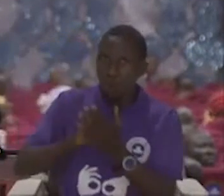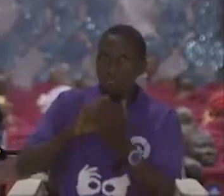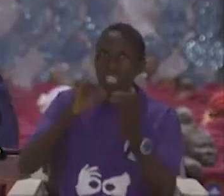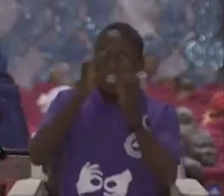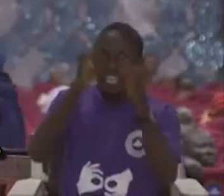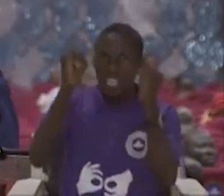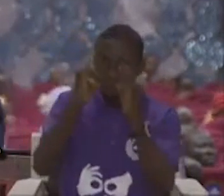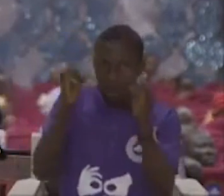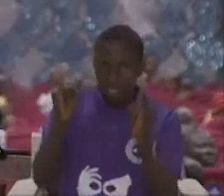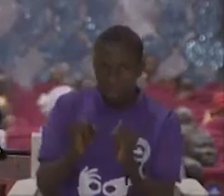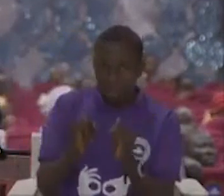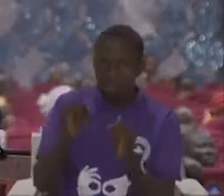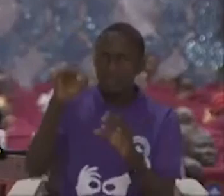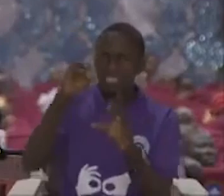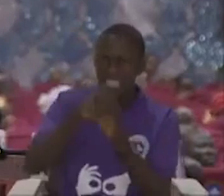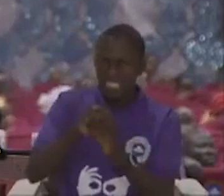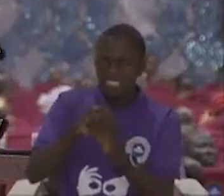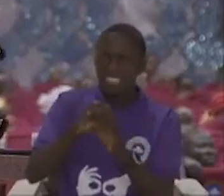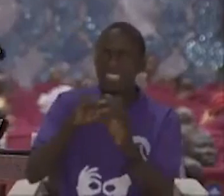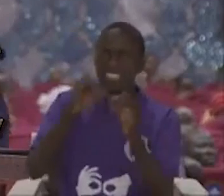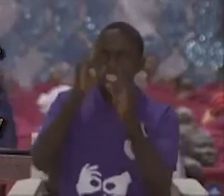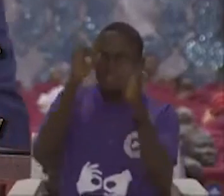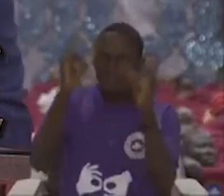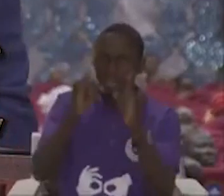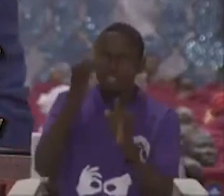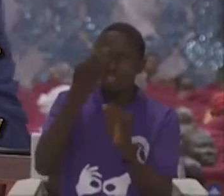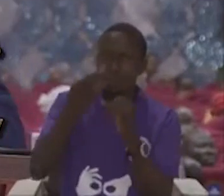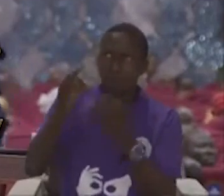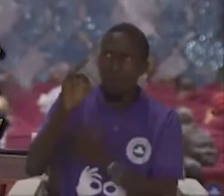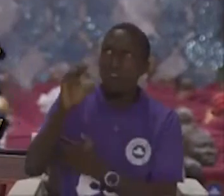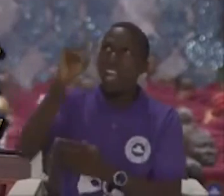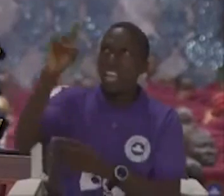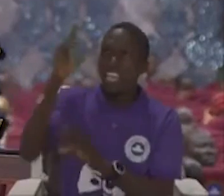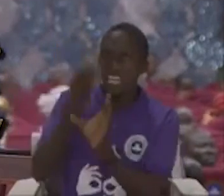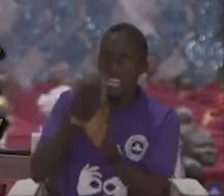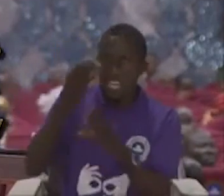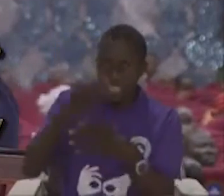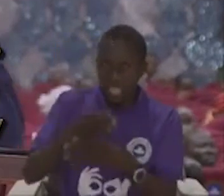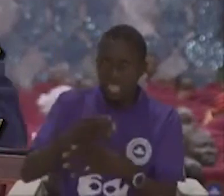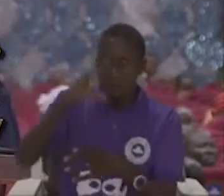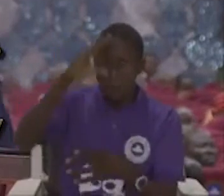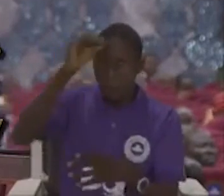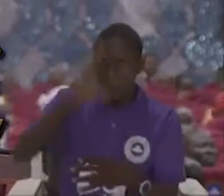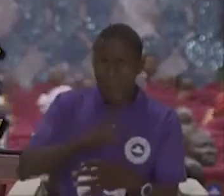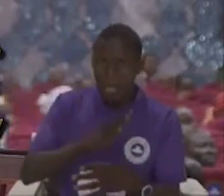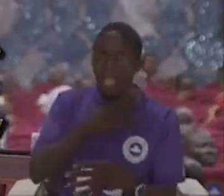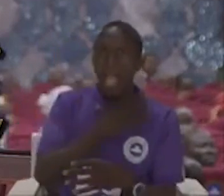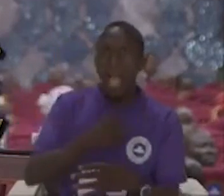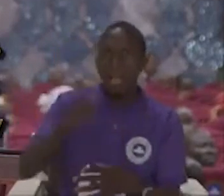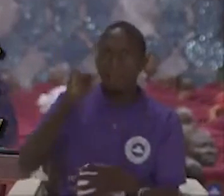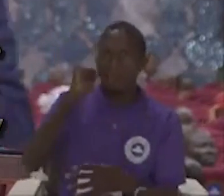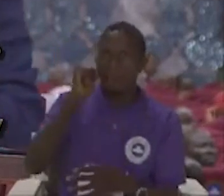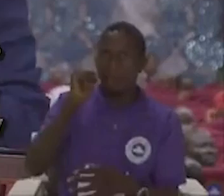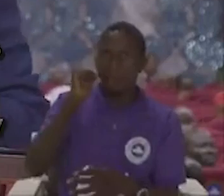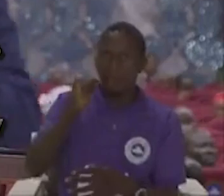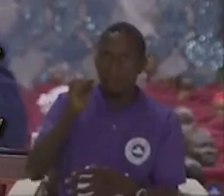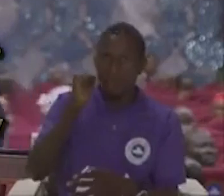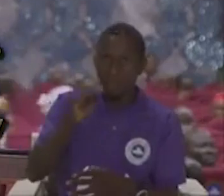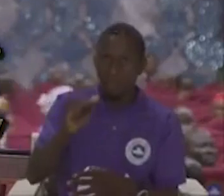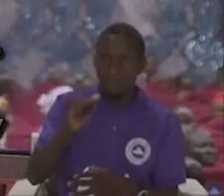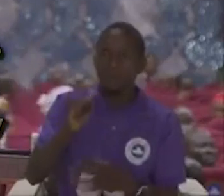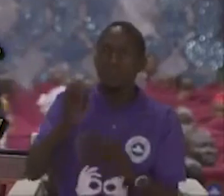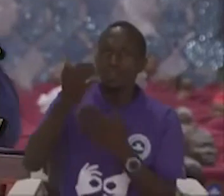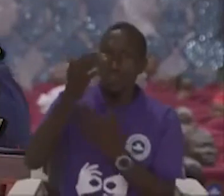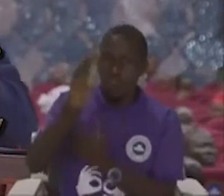of God, he created him. Male and female, emphasis. He created them. Then God blessed